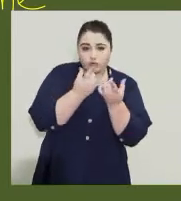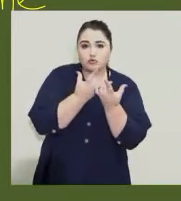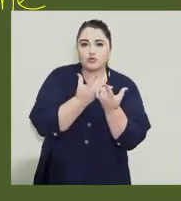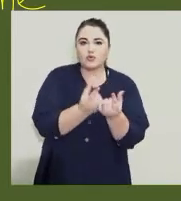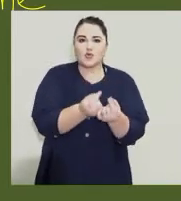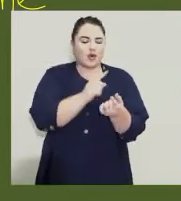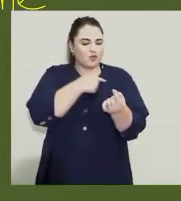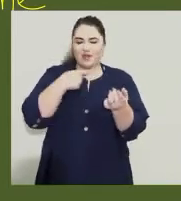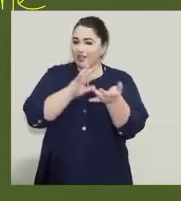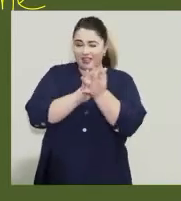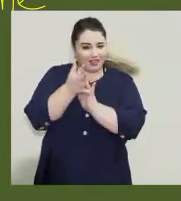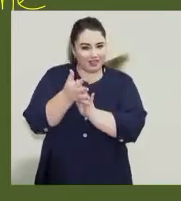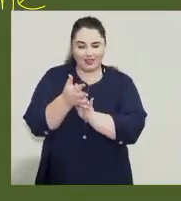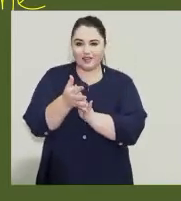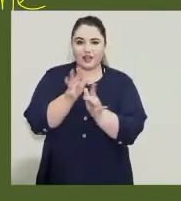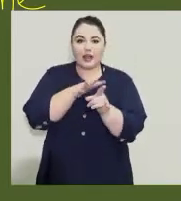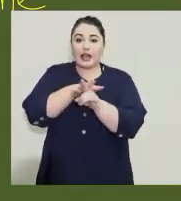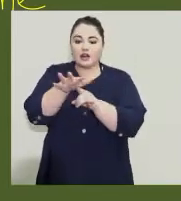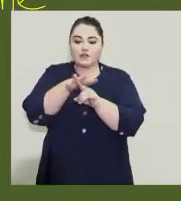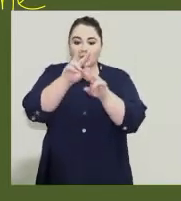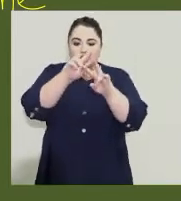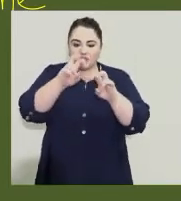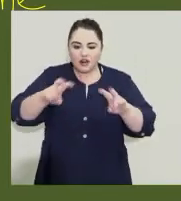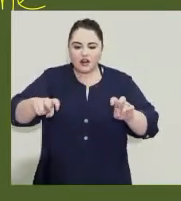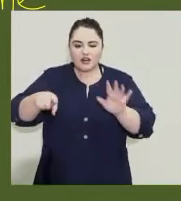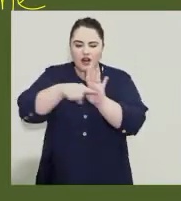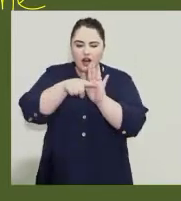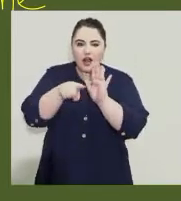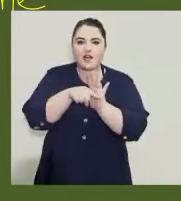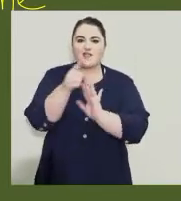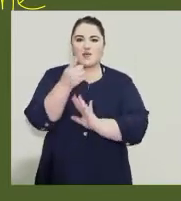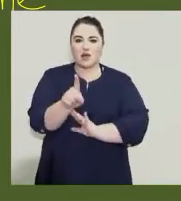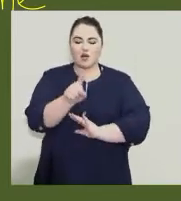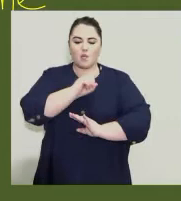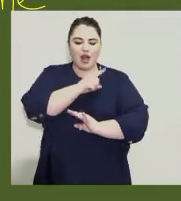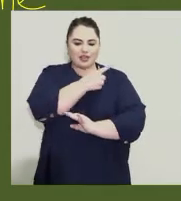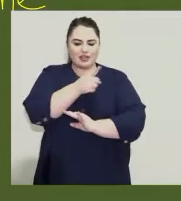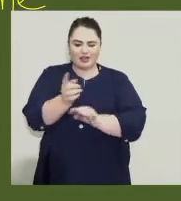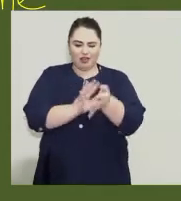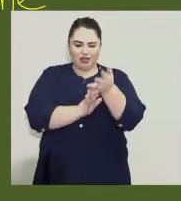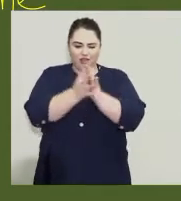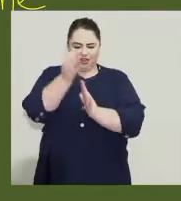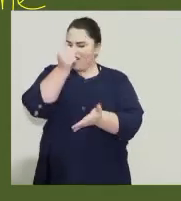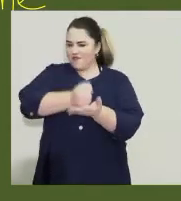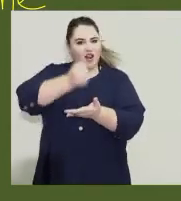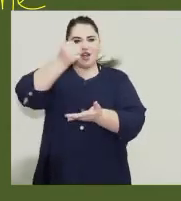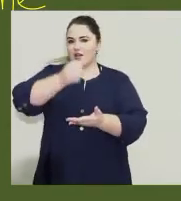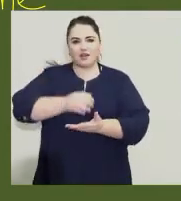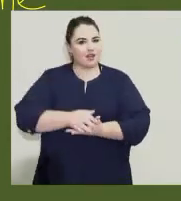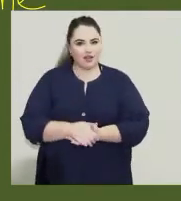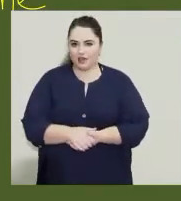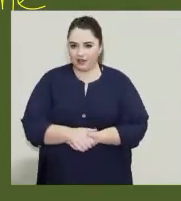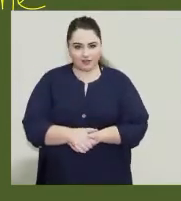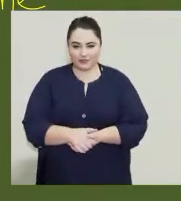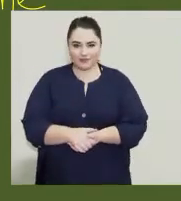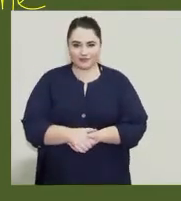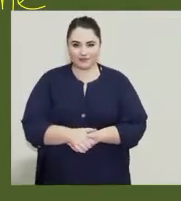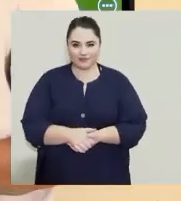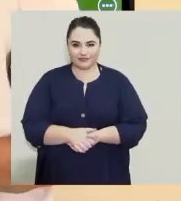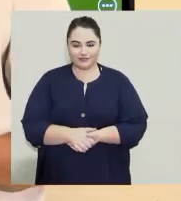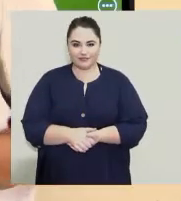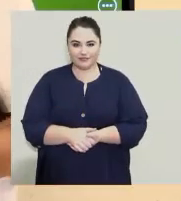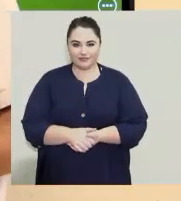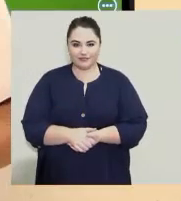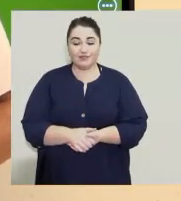could influence the whole investigation negatively so that it becomes invalid? So